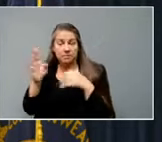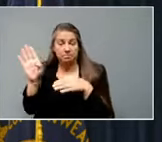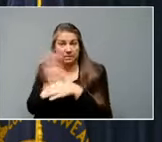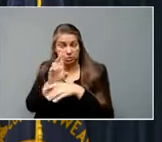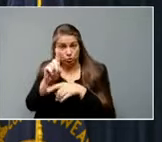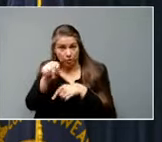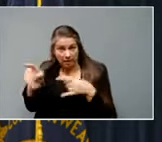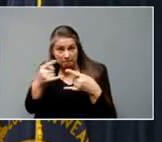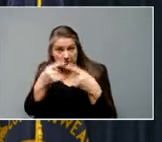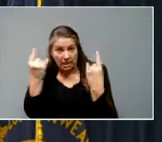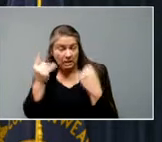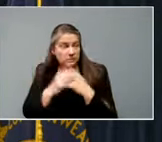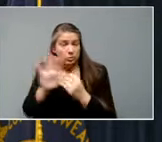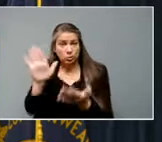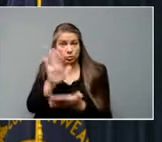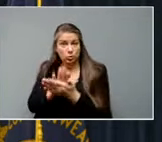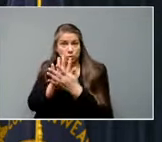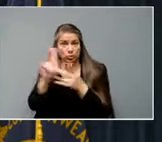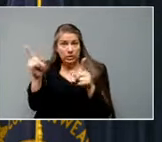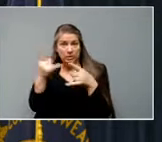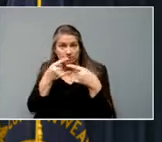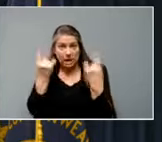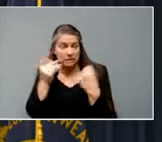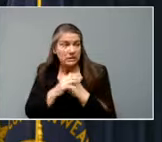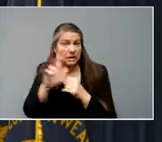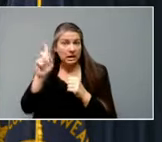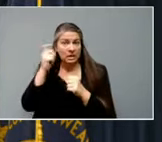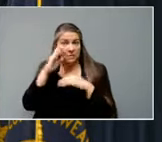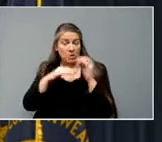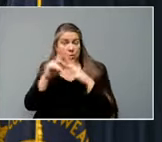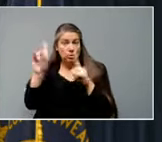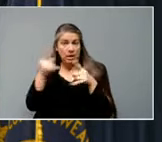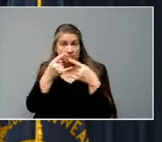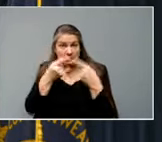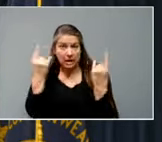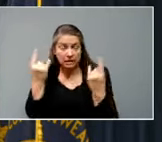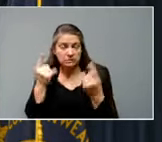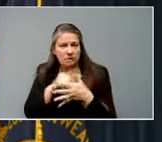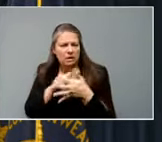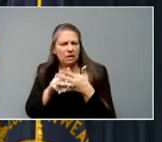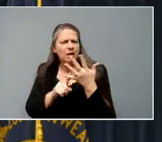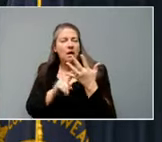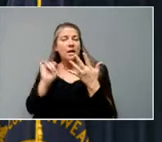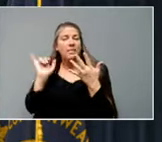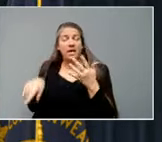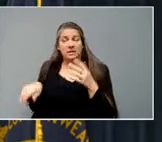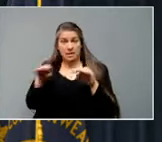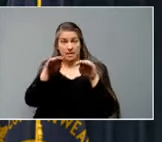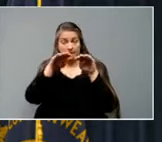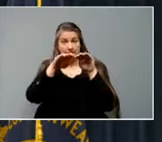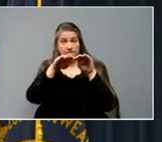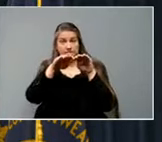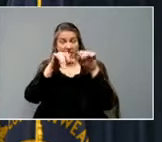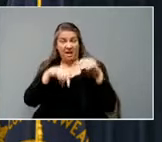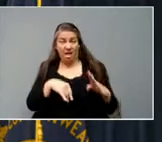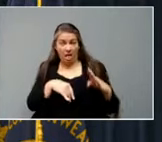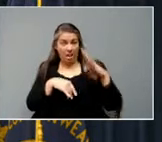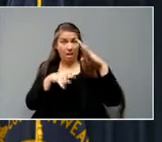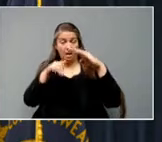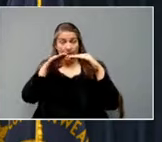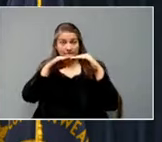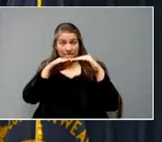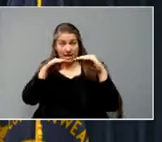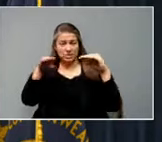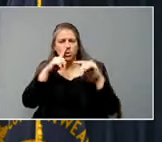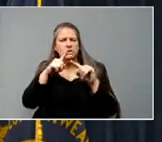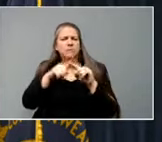schools and masking in government buildings. So where the plateau occurs, I think depends on those things, plus the strength of